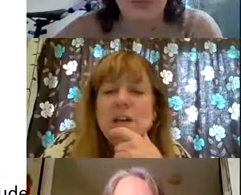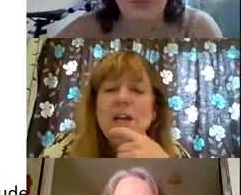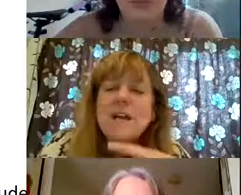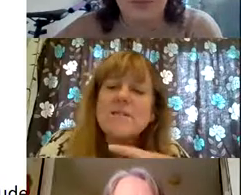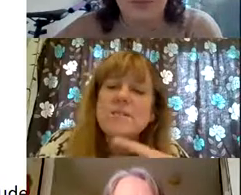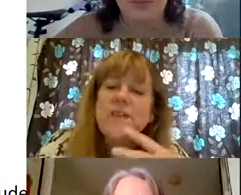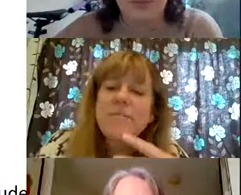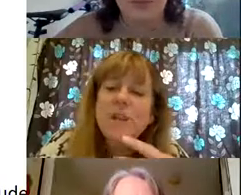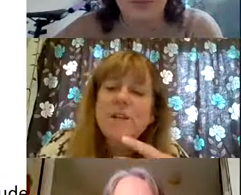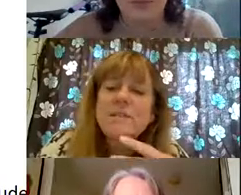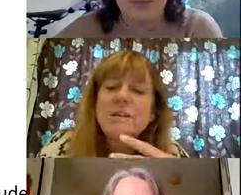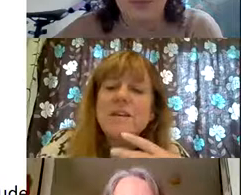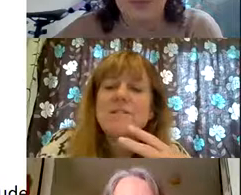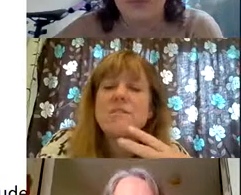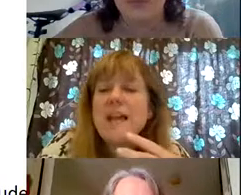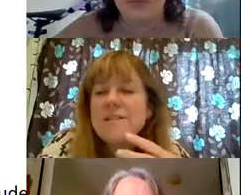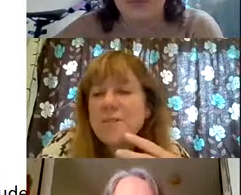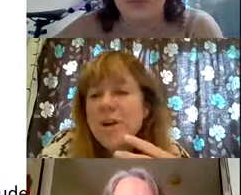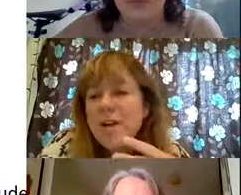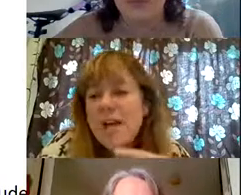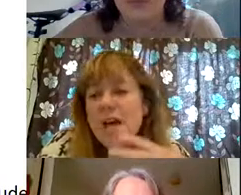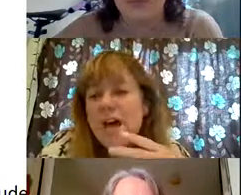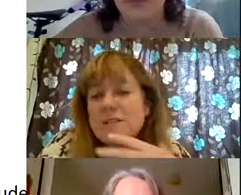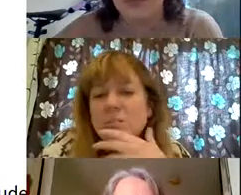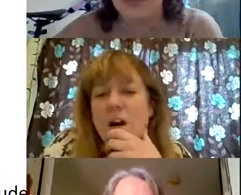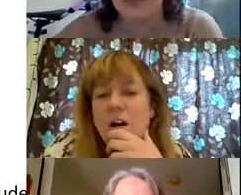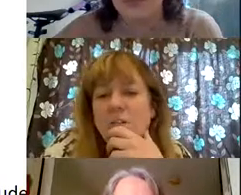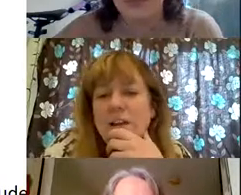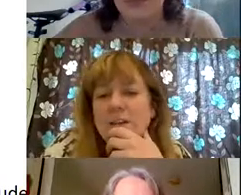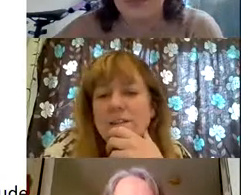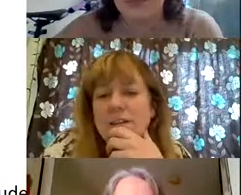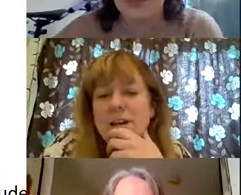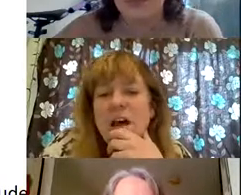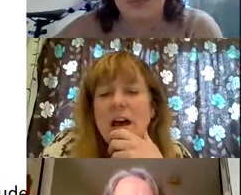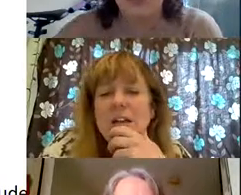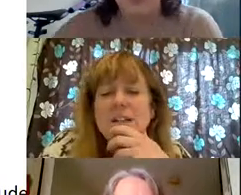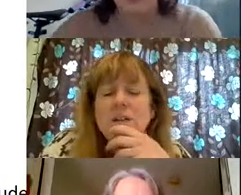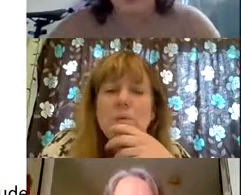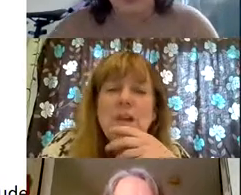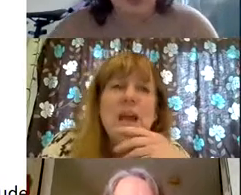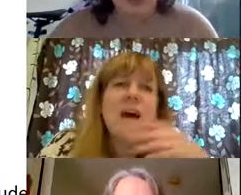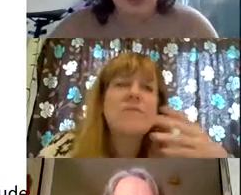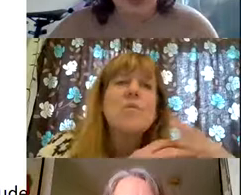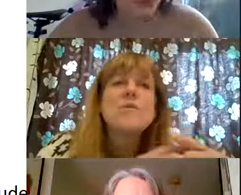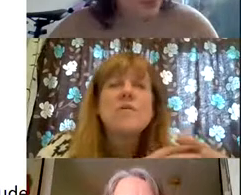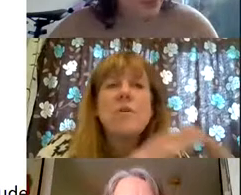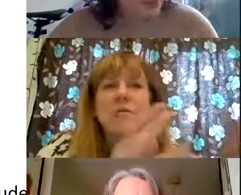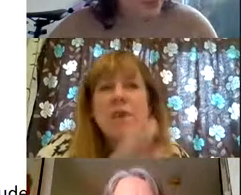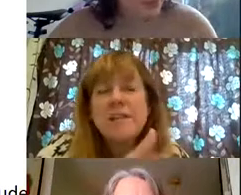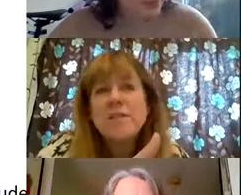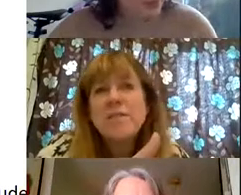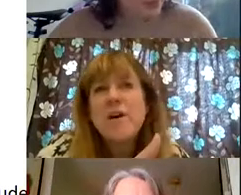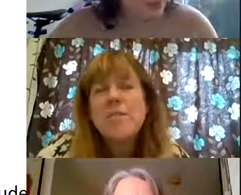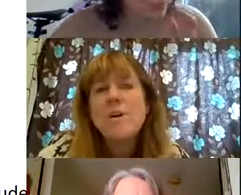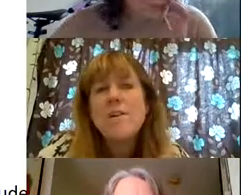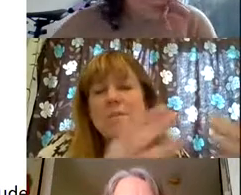work, some samplers, some lace work, and some carvings. And we have also got quite